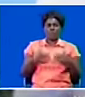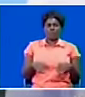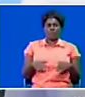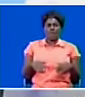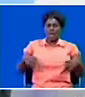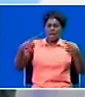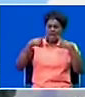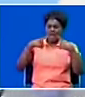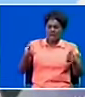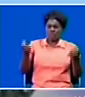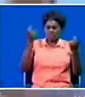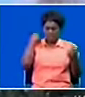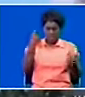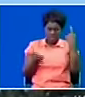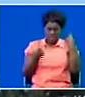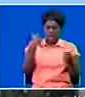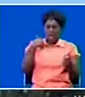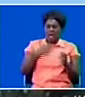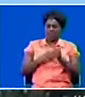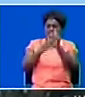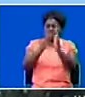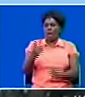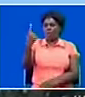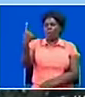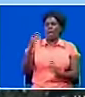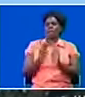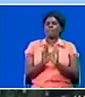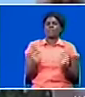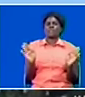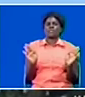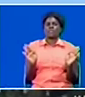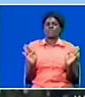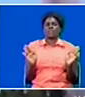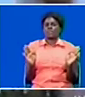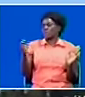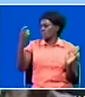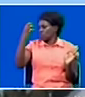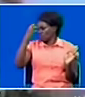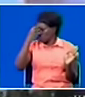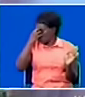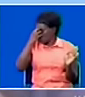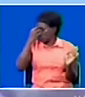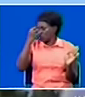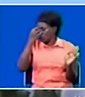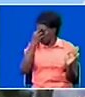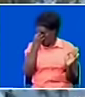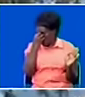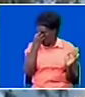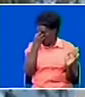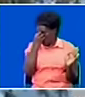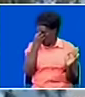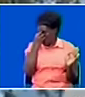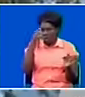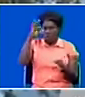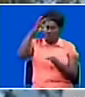tulitangaza kilicho. Tuko na kiongozi mmoja peke yake. William Samoei Ruto.